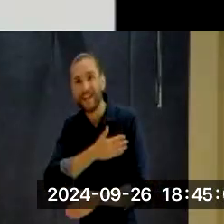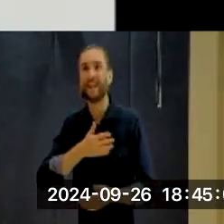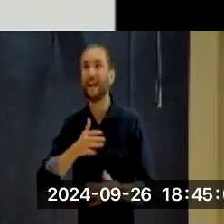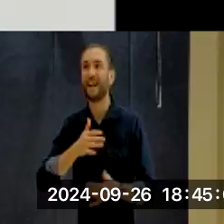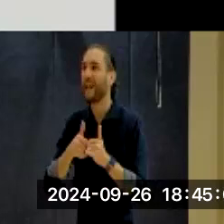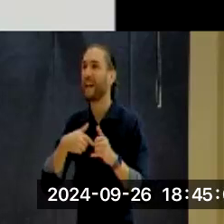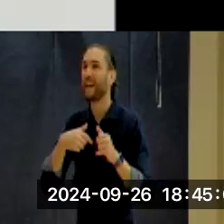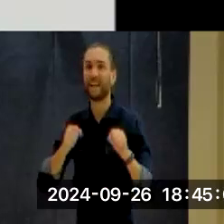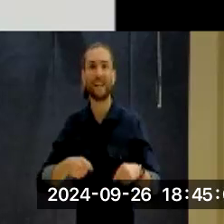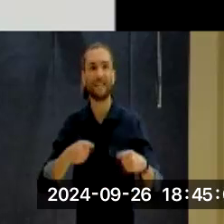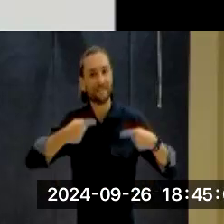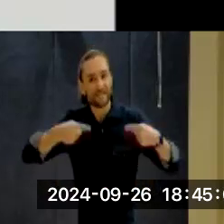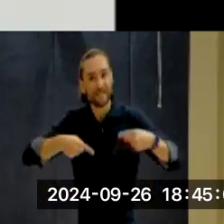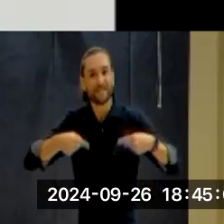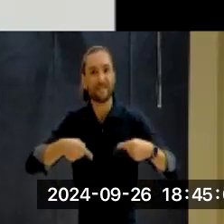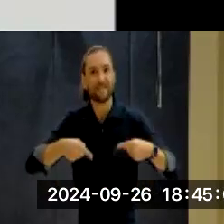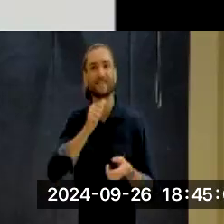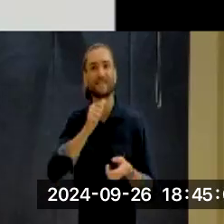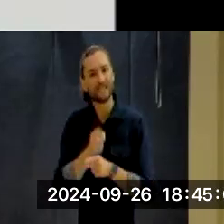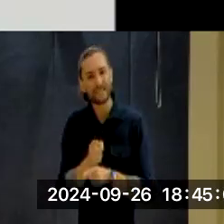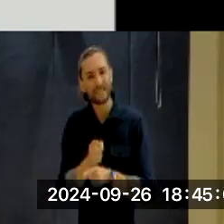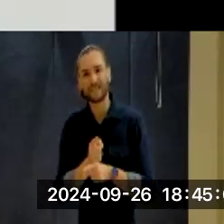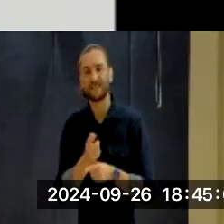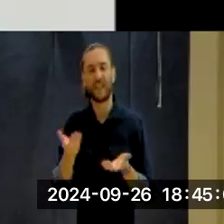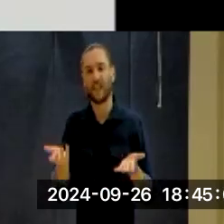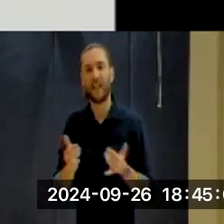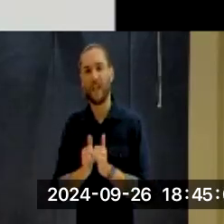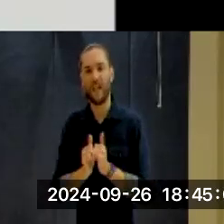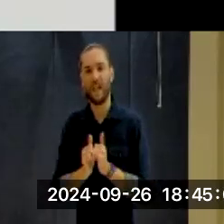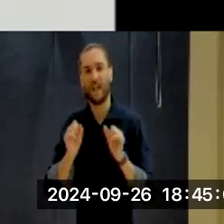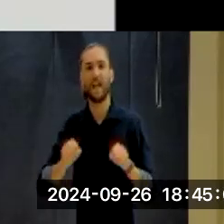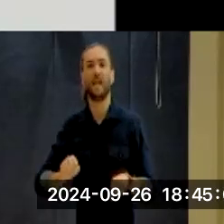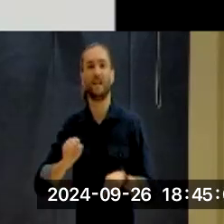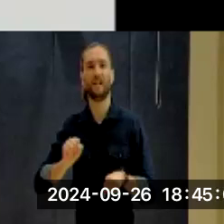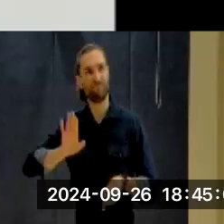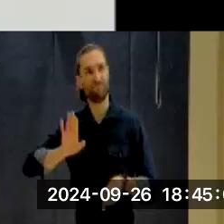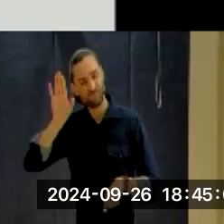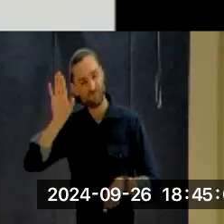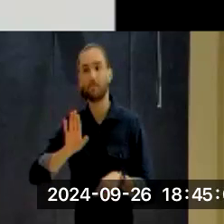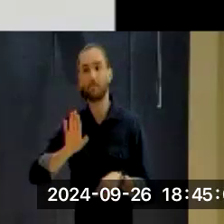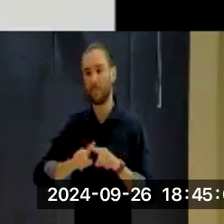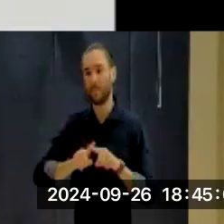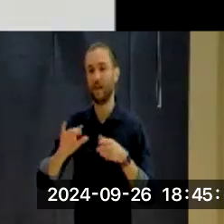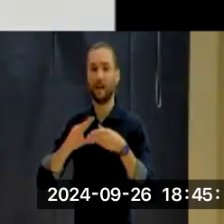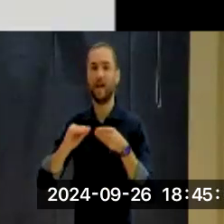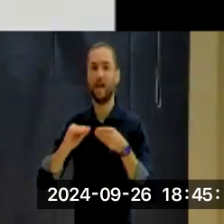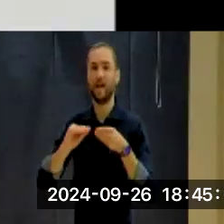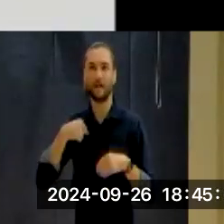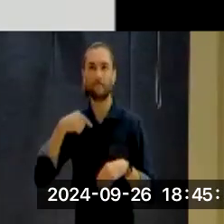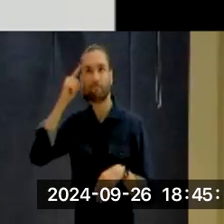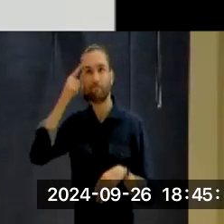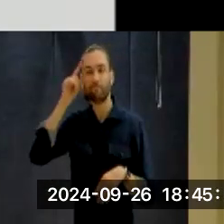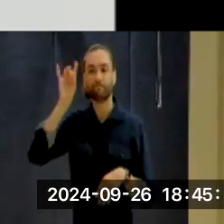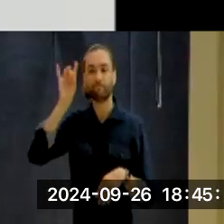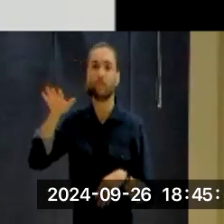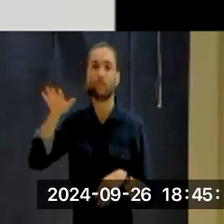the unlawful things that happen to you, and it's hard to speak out. But yeah, it's just a comment, yeah, because severances are